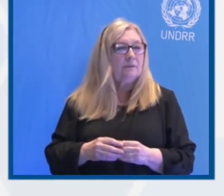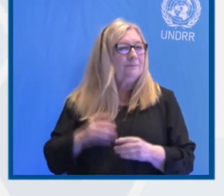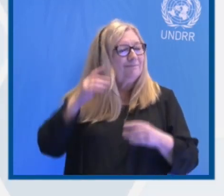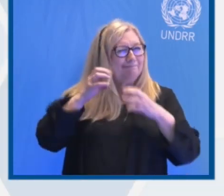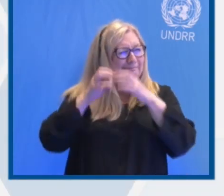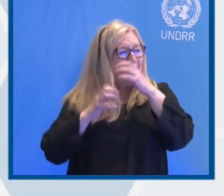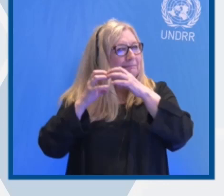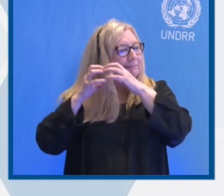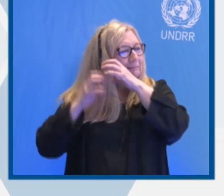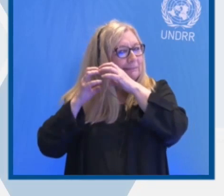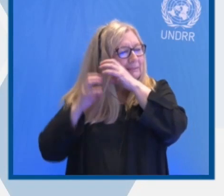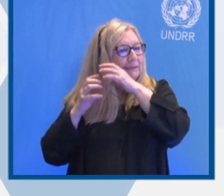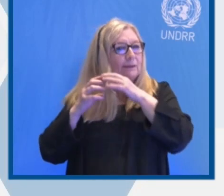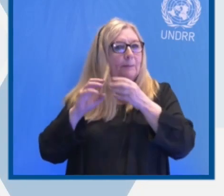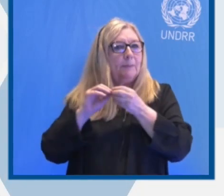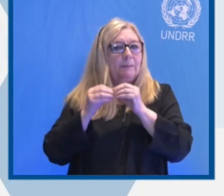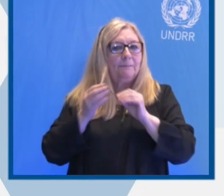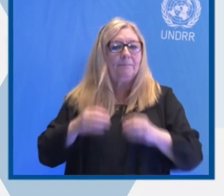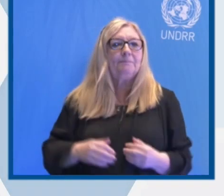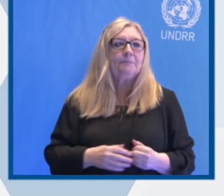then reiterating the fact that